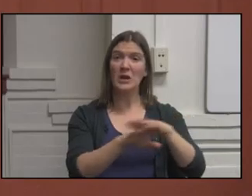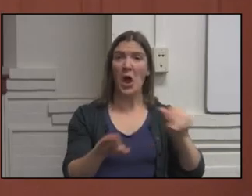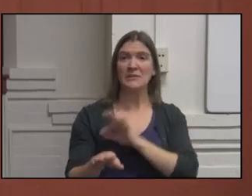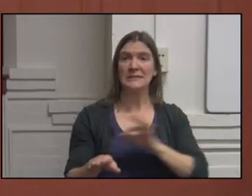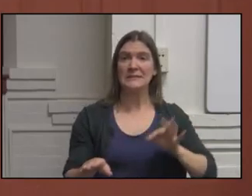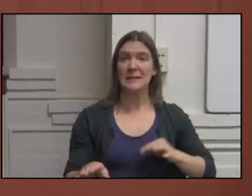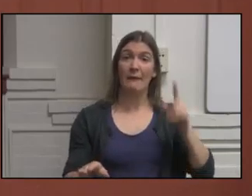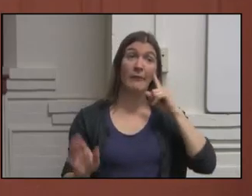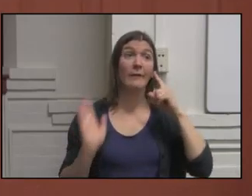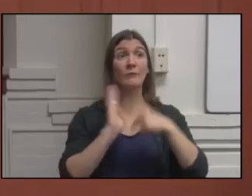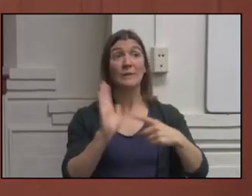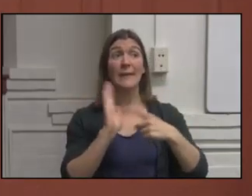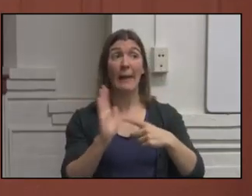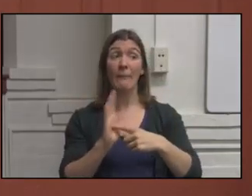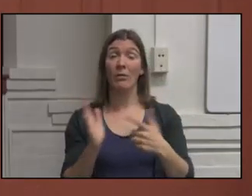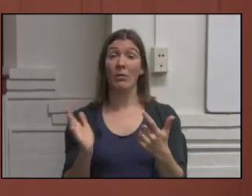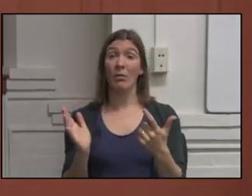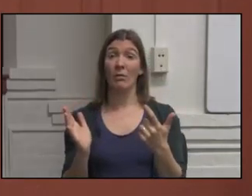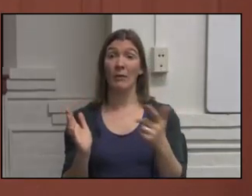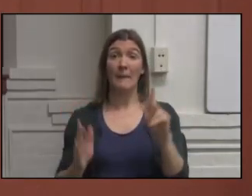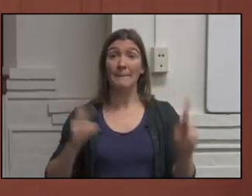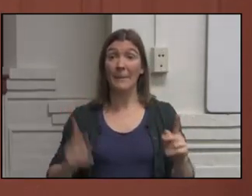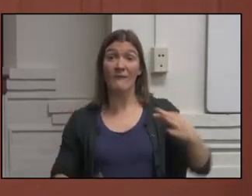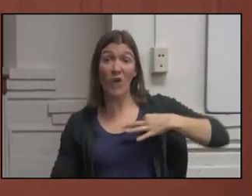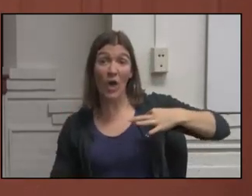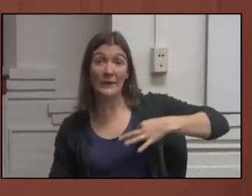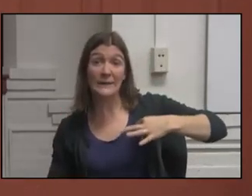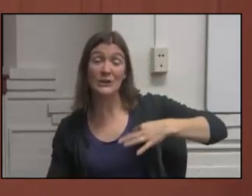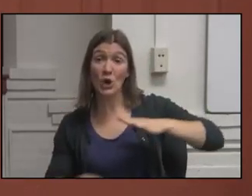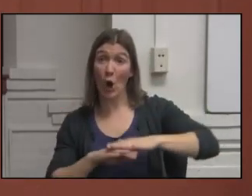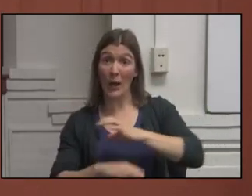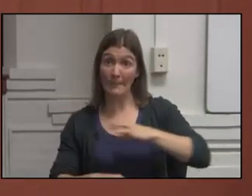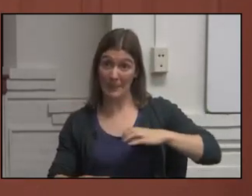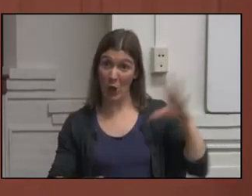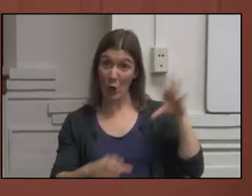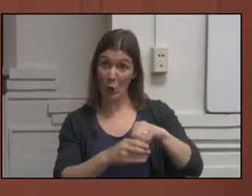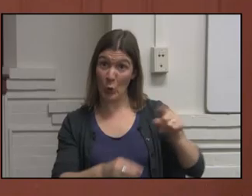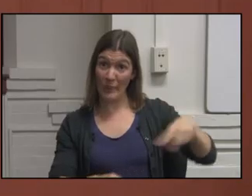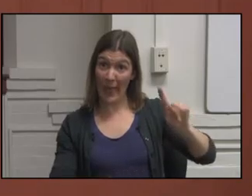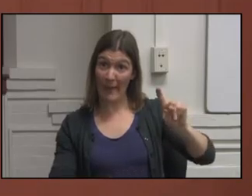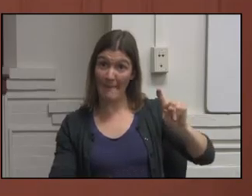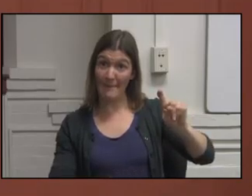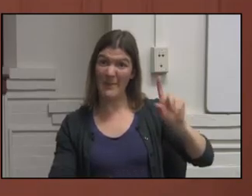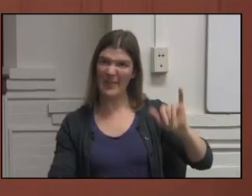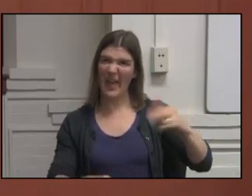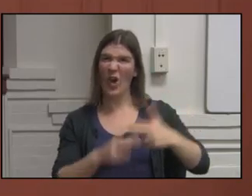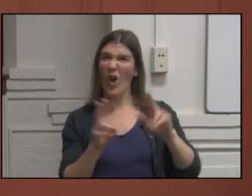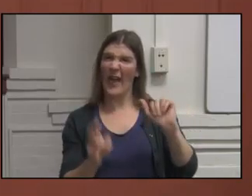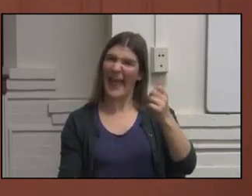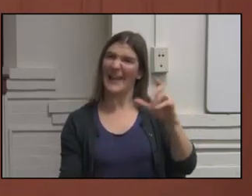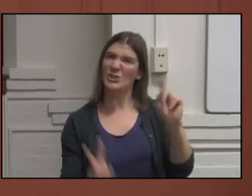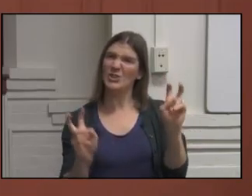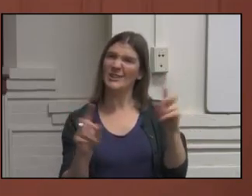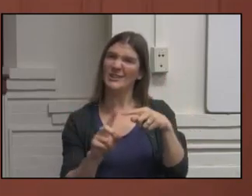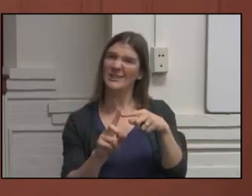like people who are volunteers on committees? Are they considered agents?